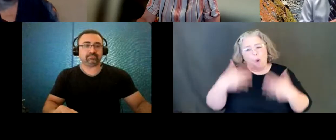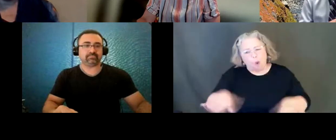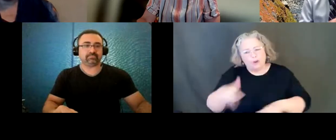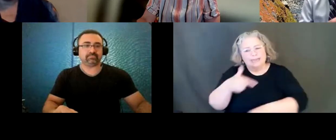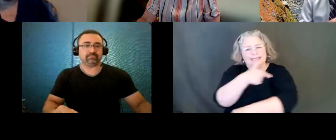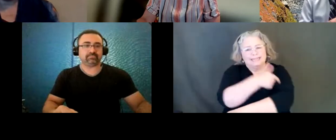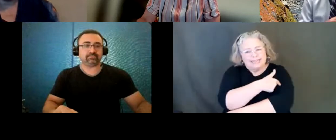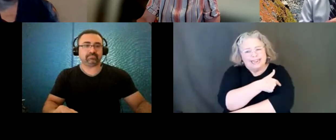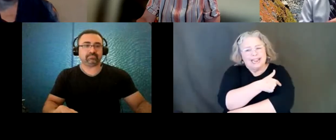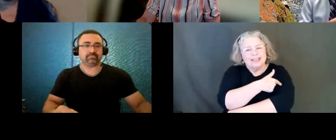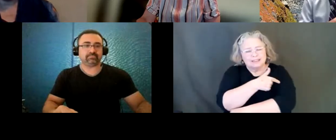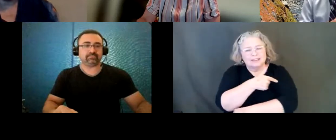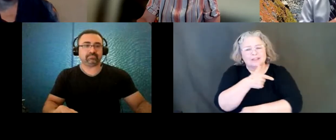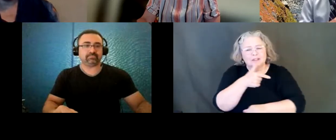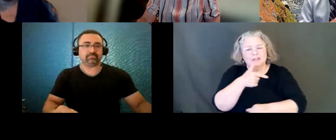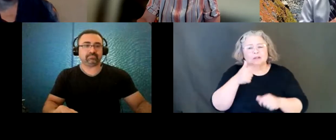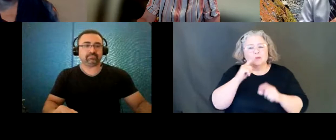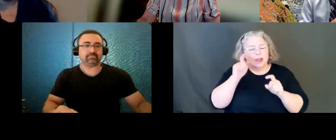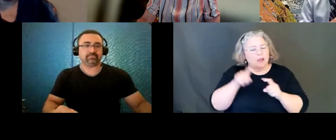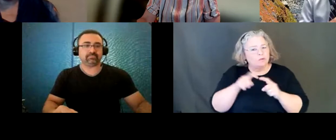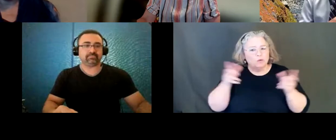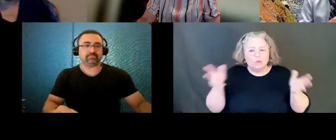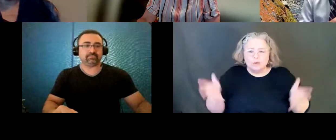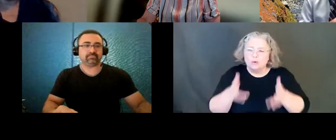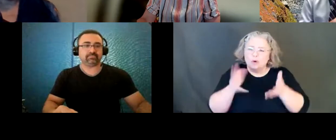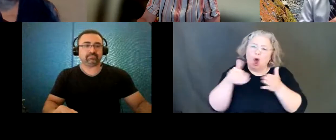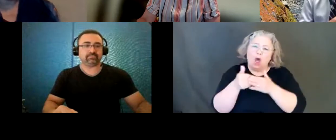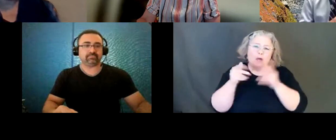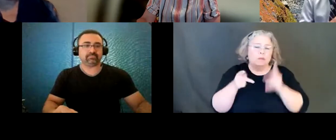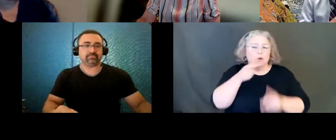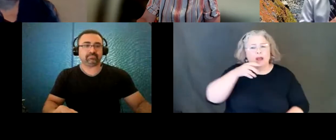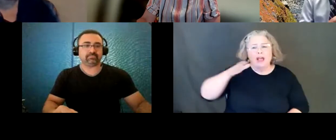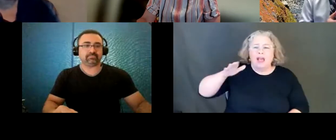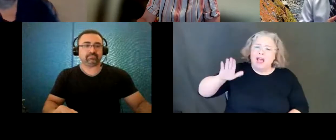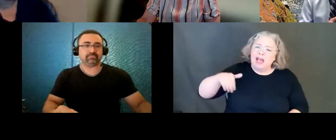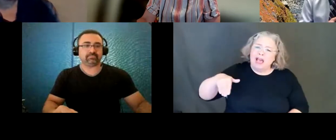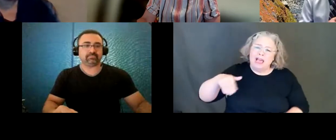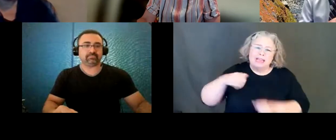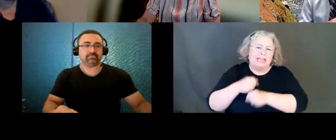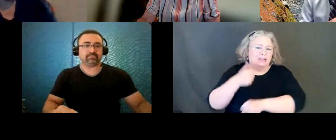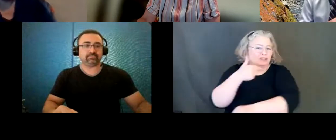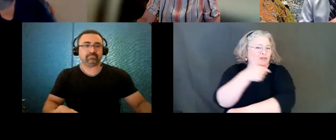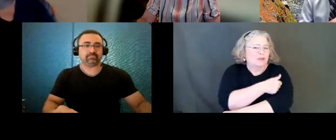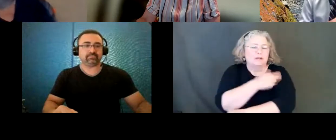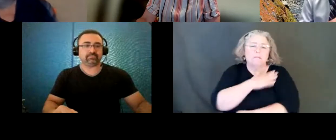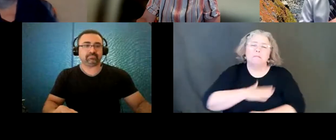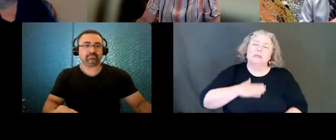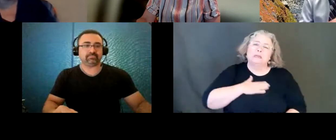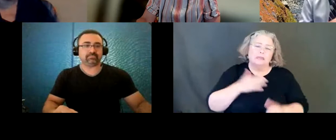we have to encourage all the people who have not taken vaccine to get